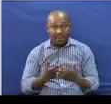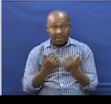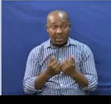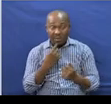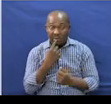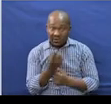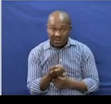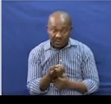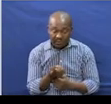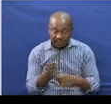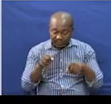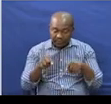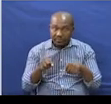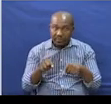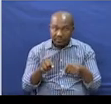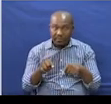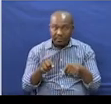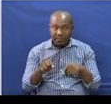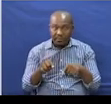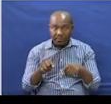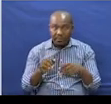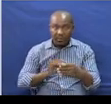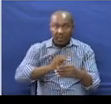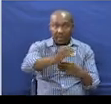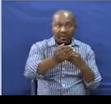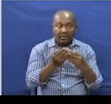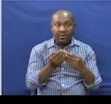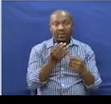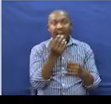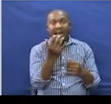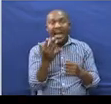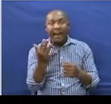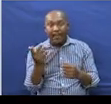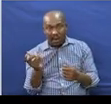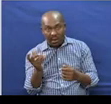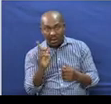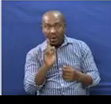all about, refers to the number of objects.